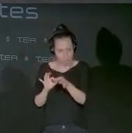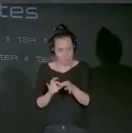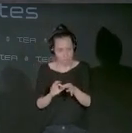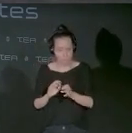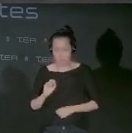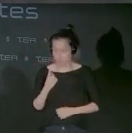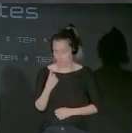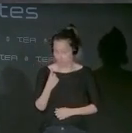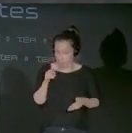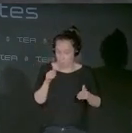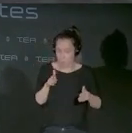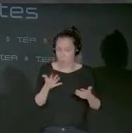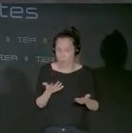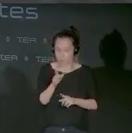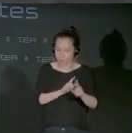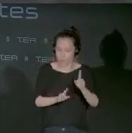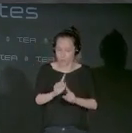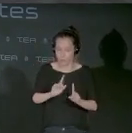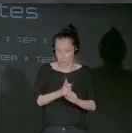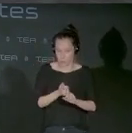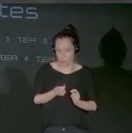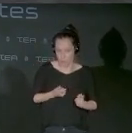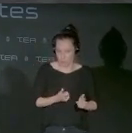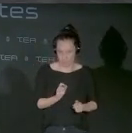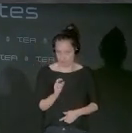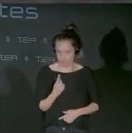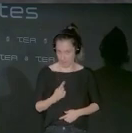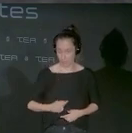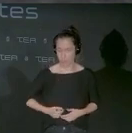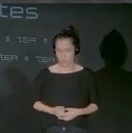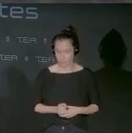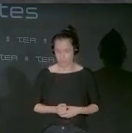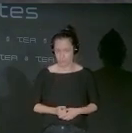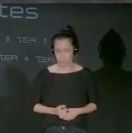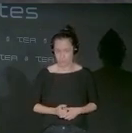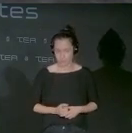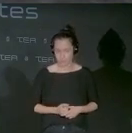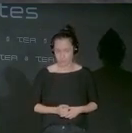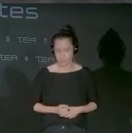games, we usually get technology and games,